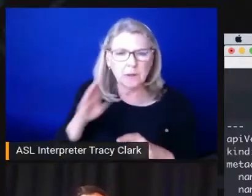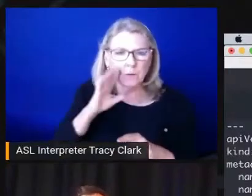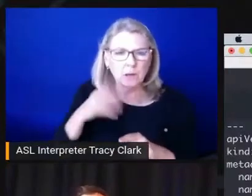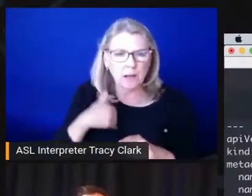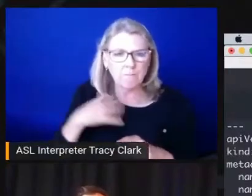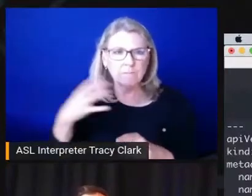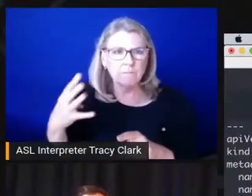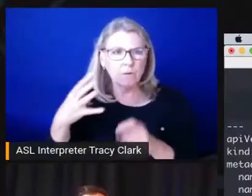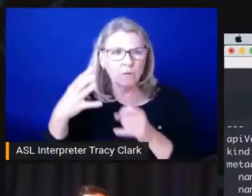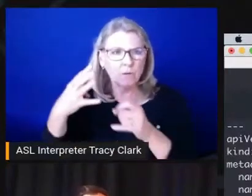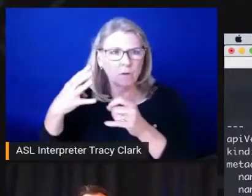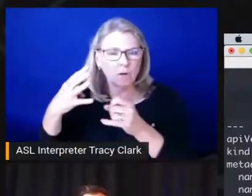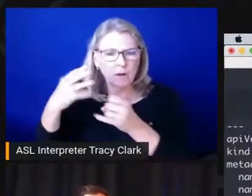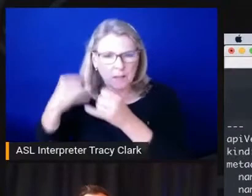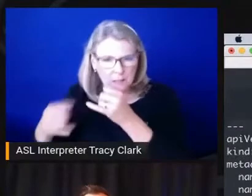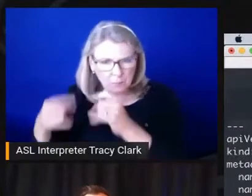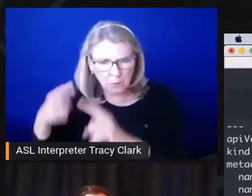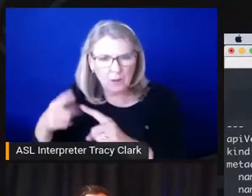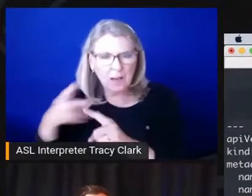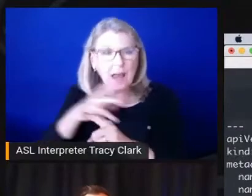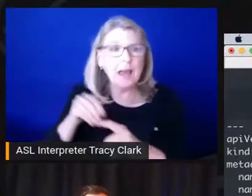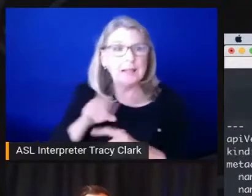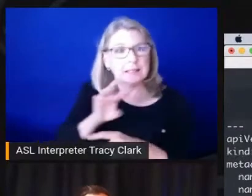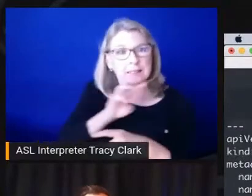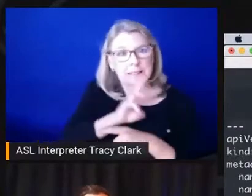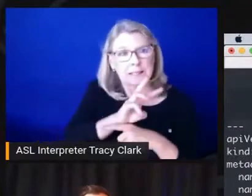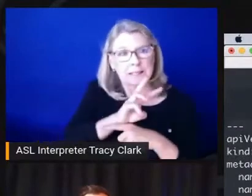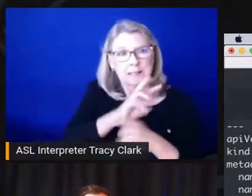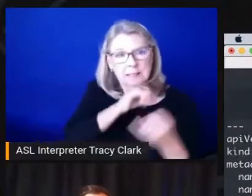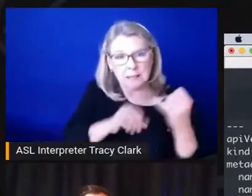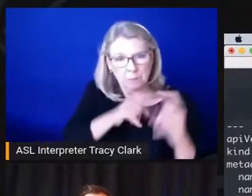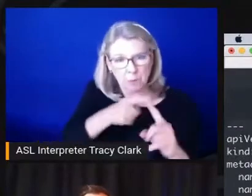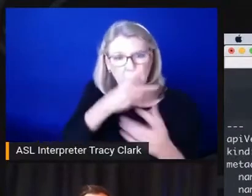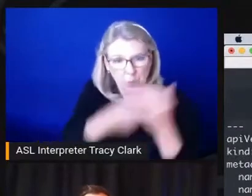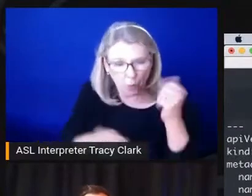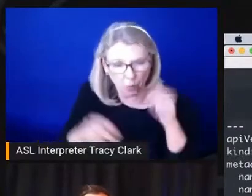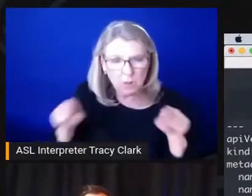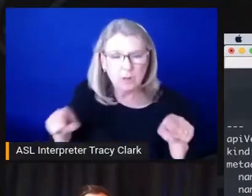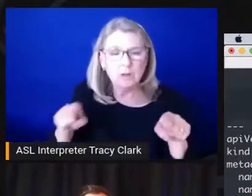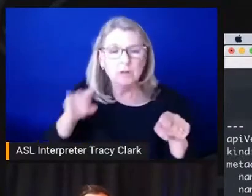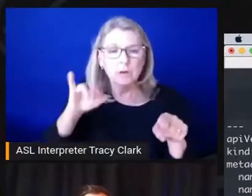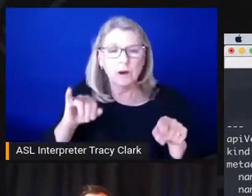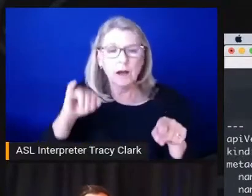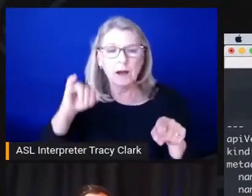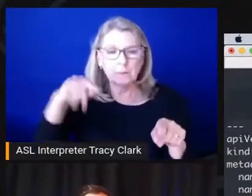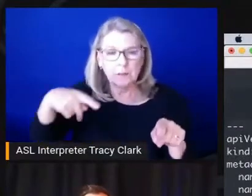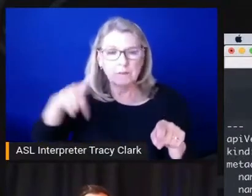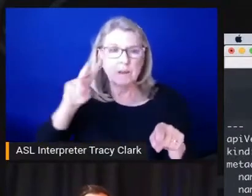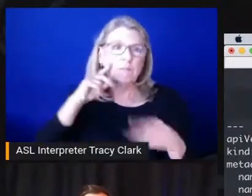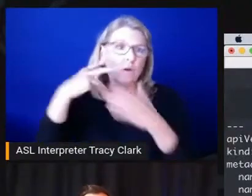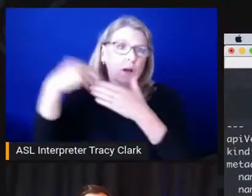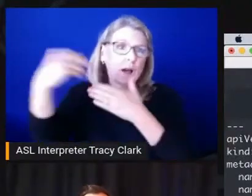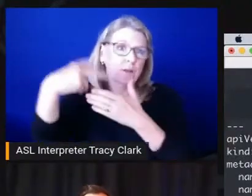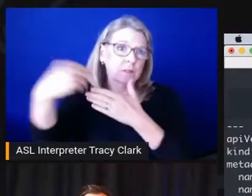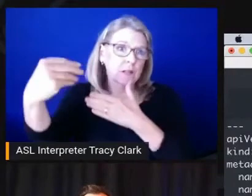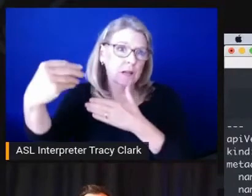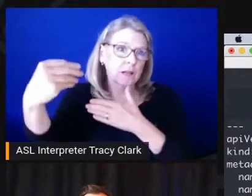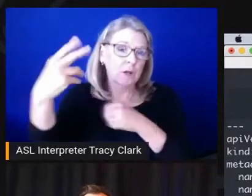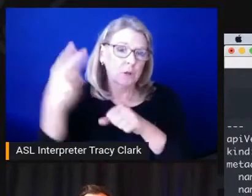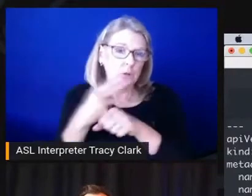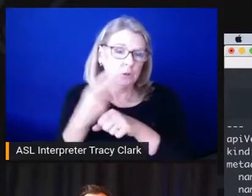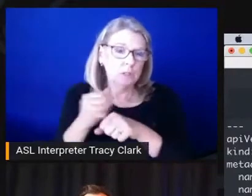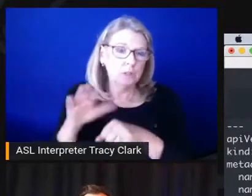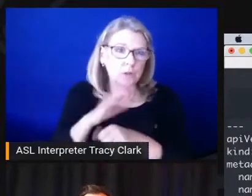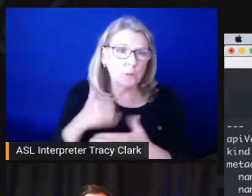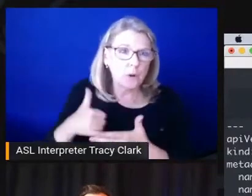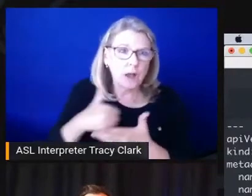IPv6 endpoint, so that IPv4 outside applications or a user or your browser should be able to communicate